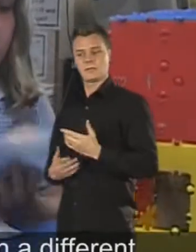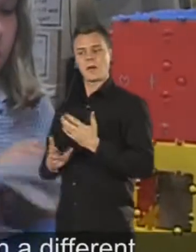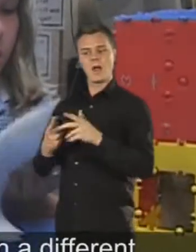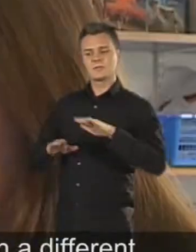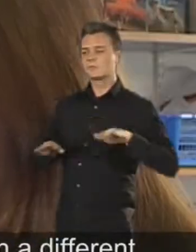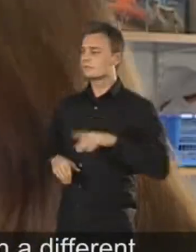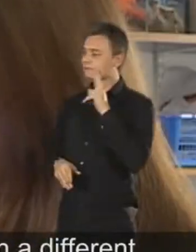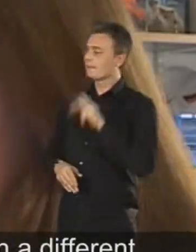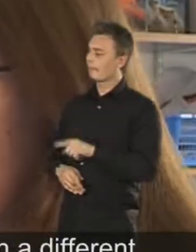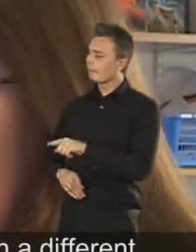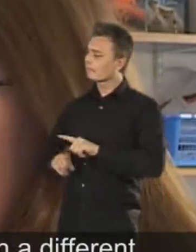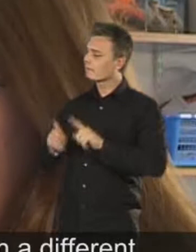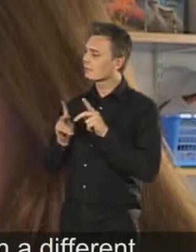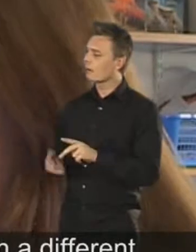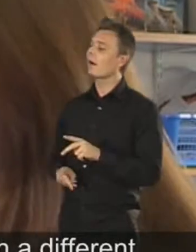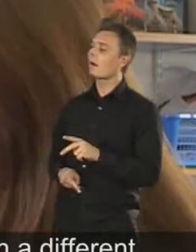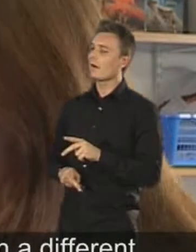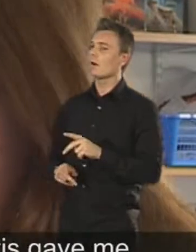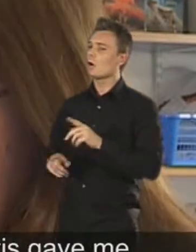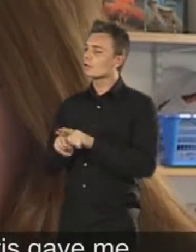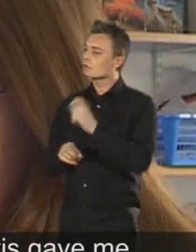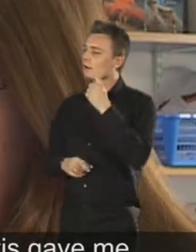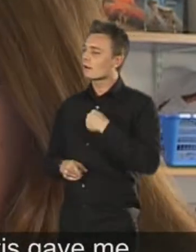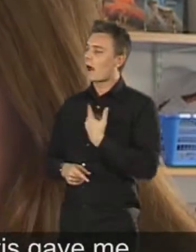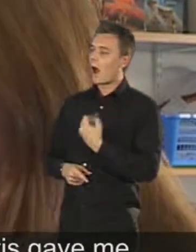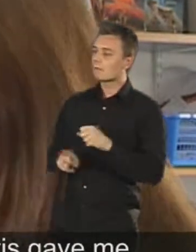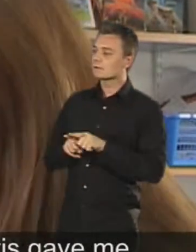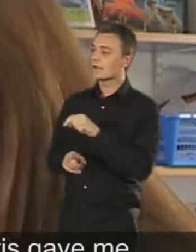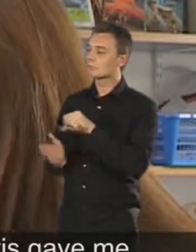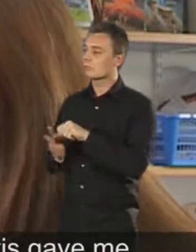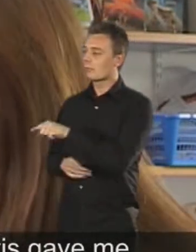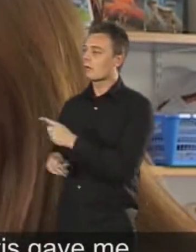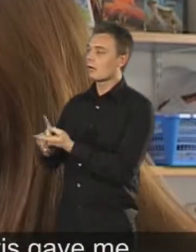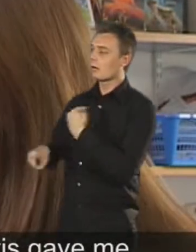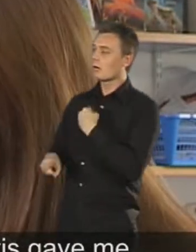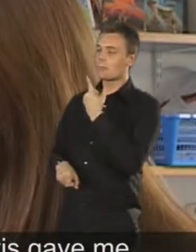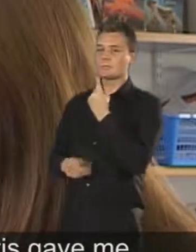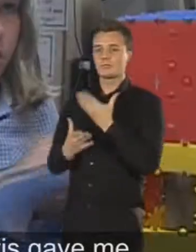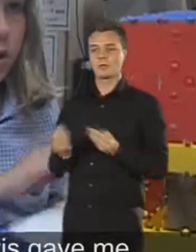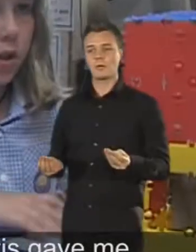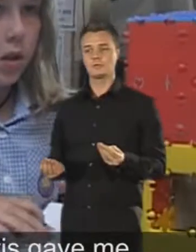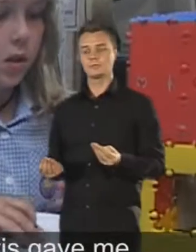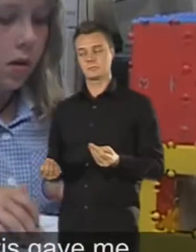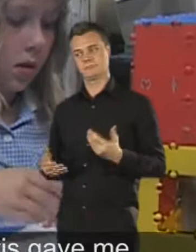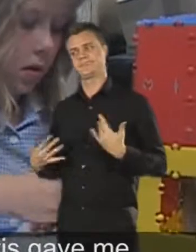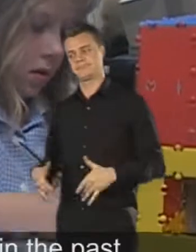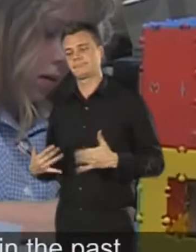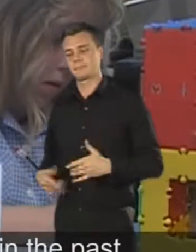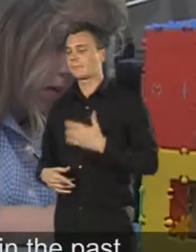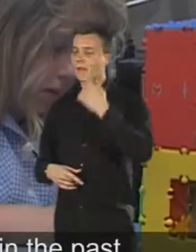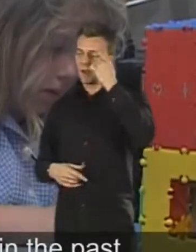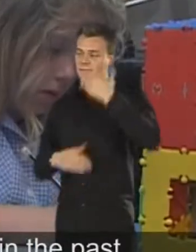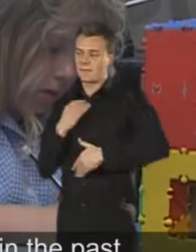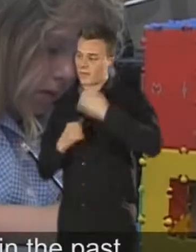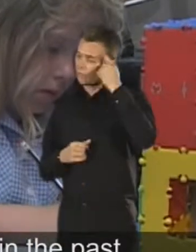him in a different way, and they also realise that, well, actually I might have this problem and Curtis gave me a possible solution, which is something I think they would never